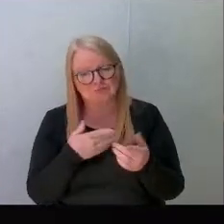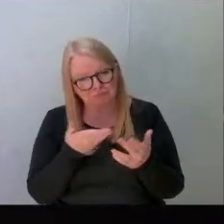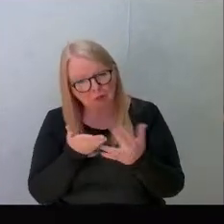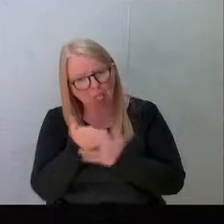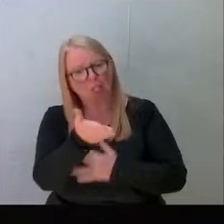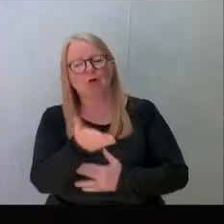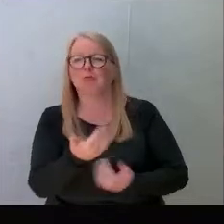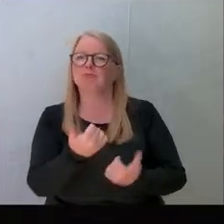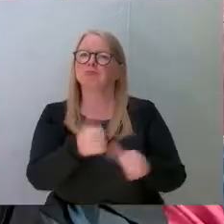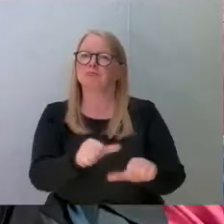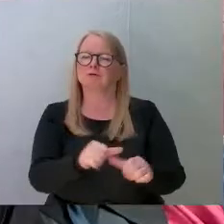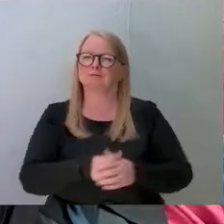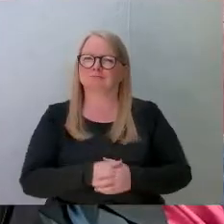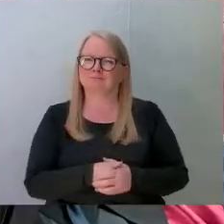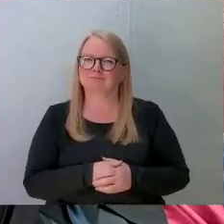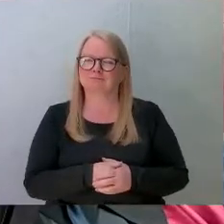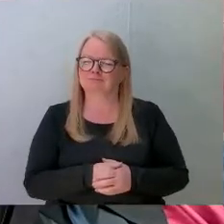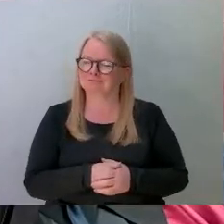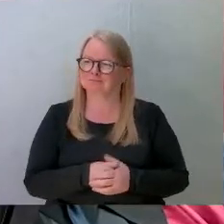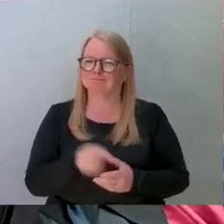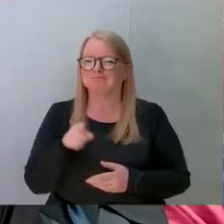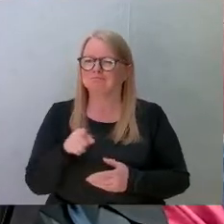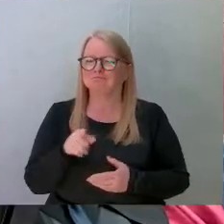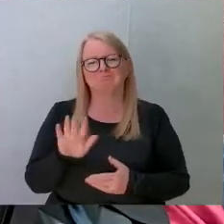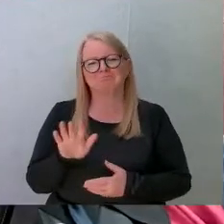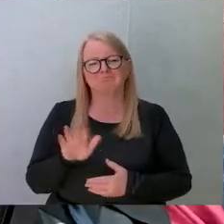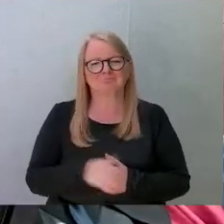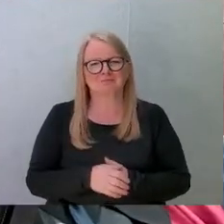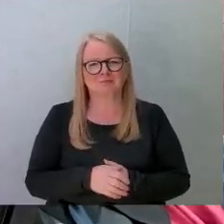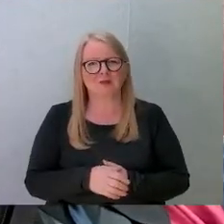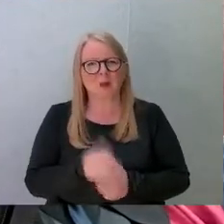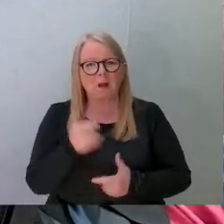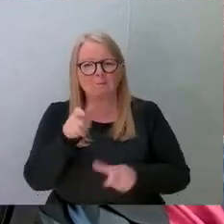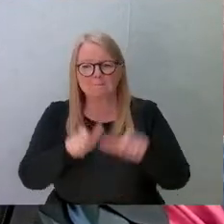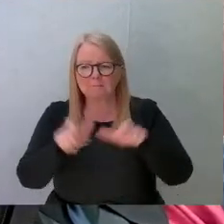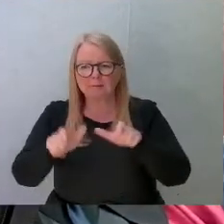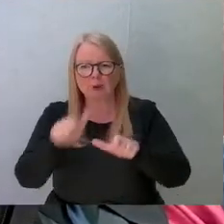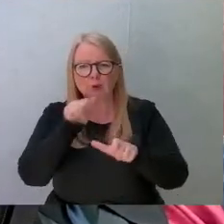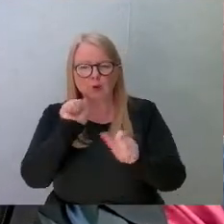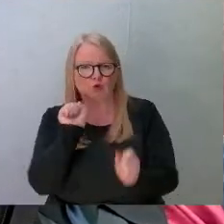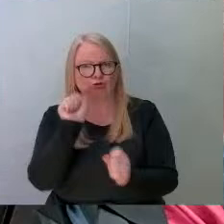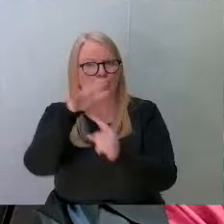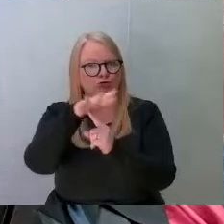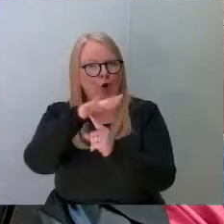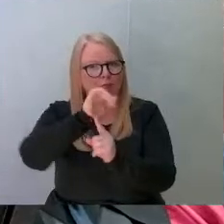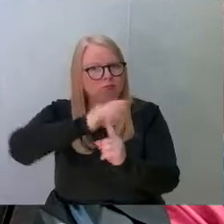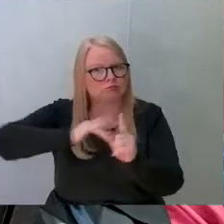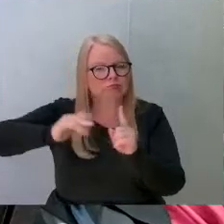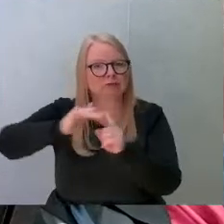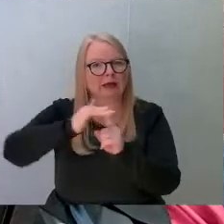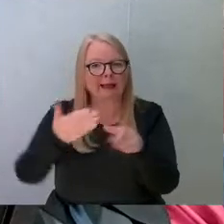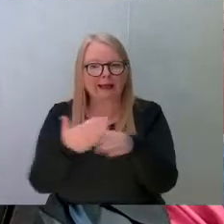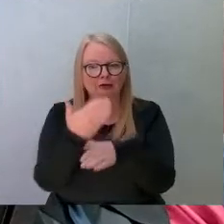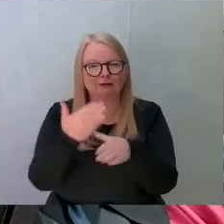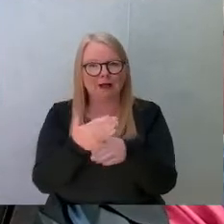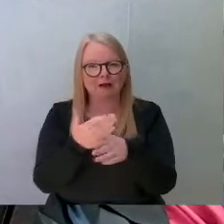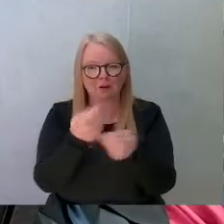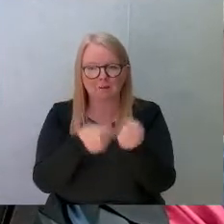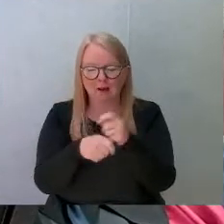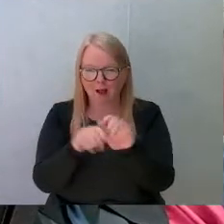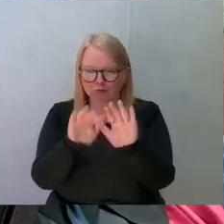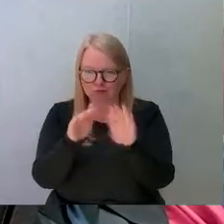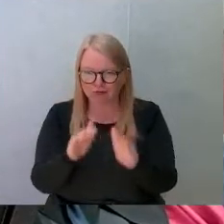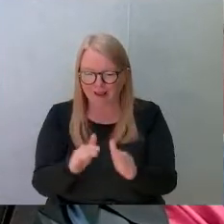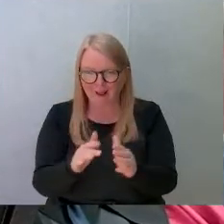it. Now, many people who are at the top of their field have very similar experiences. Careers are often shaped through